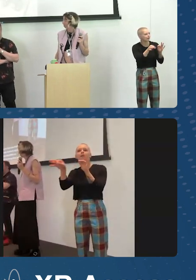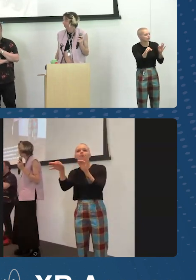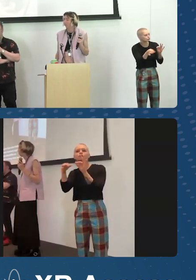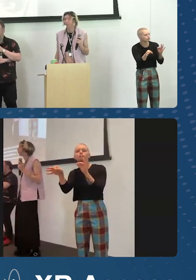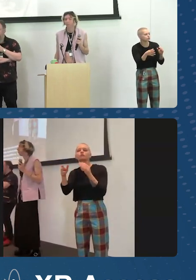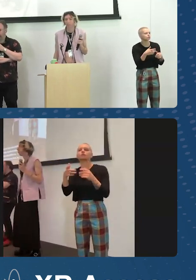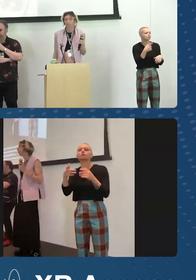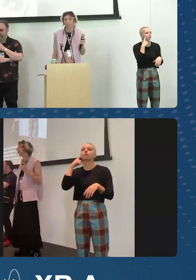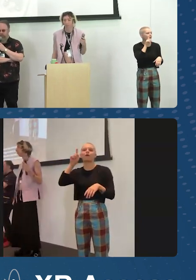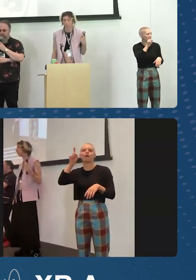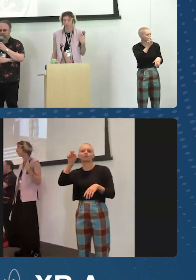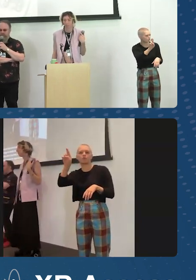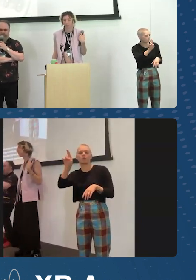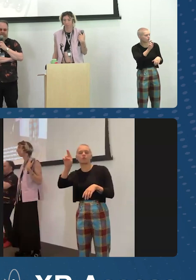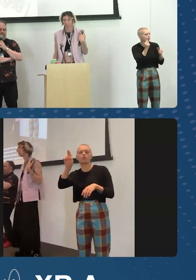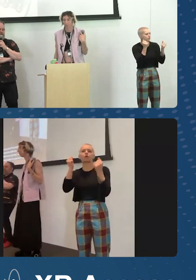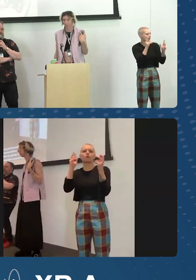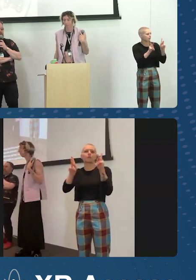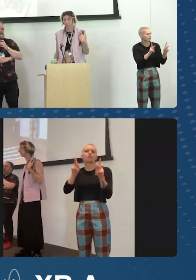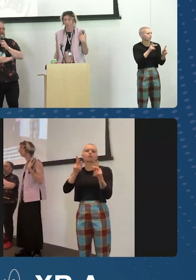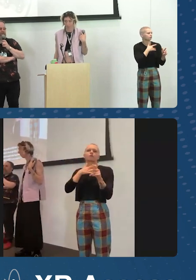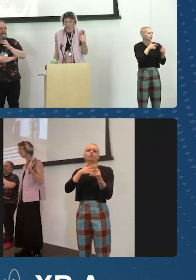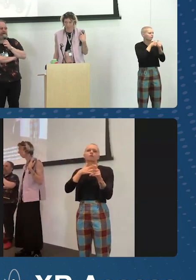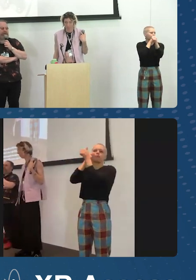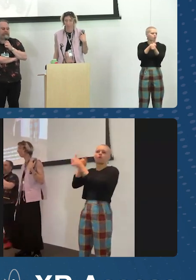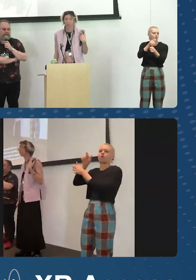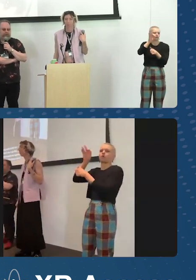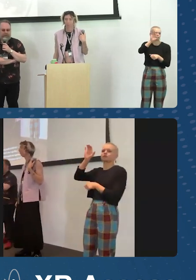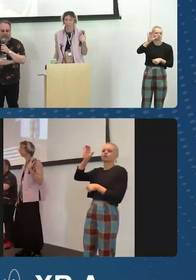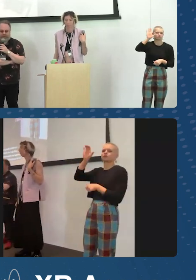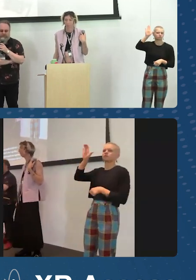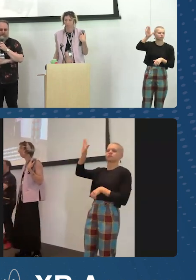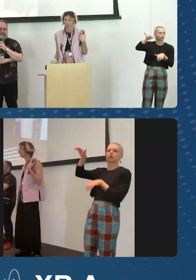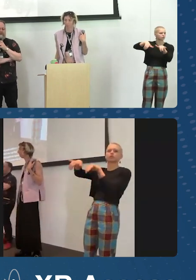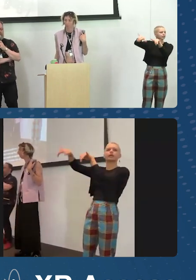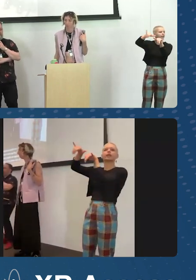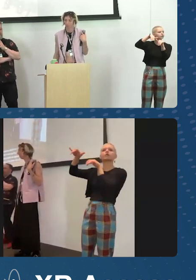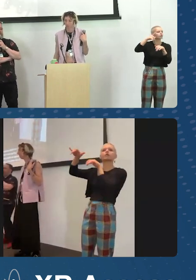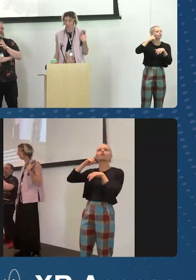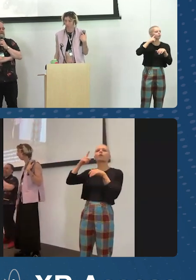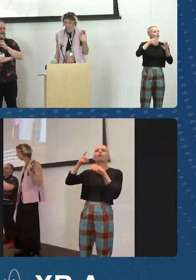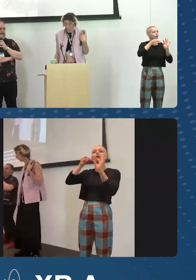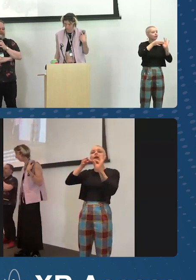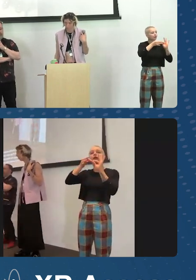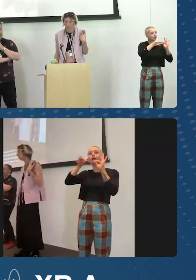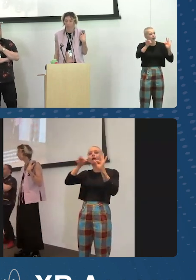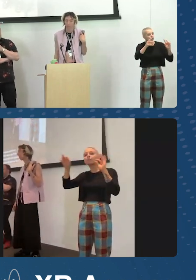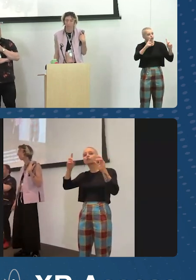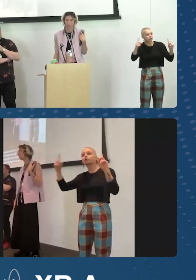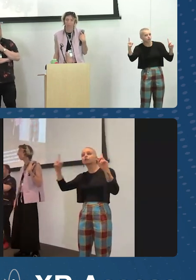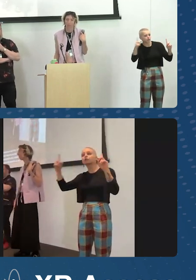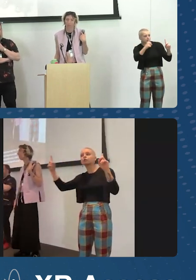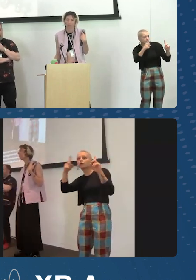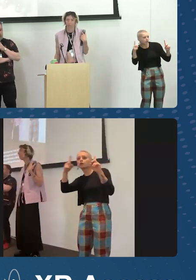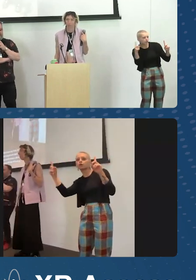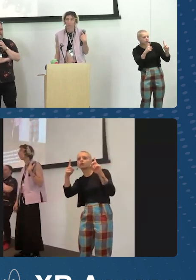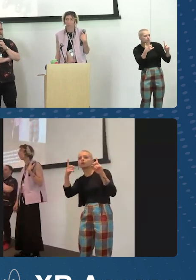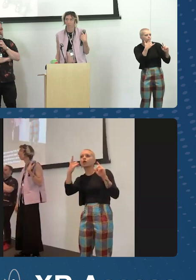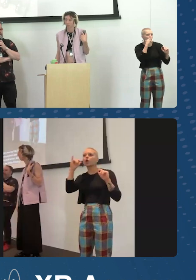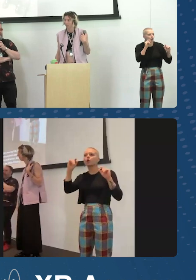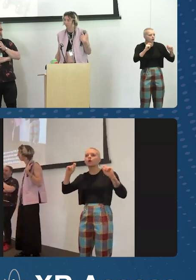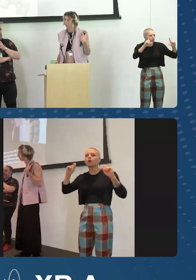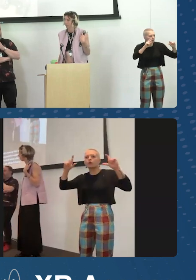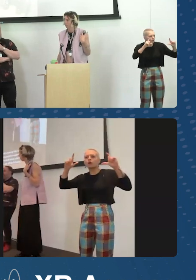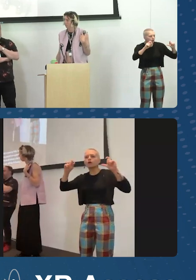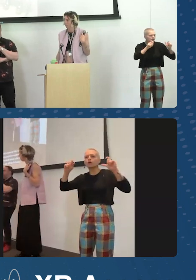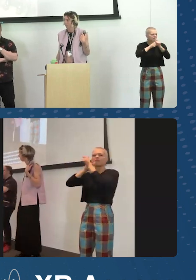of like following the FCC standards of how long a caption should be, what it should look like, and that sort of thing. And maybe